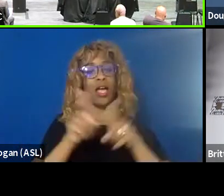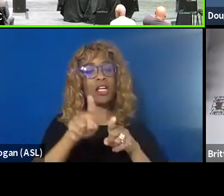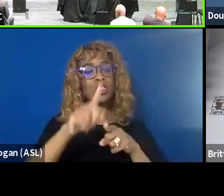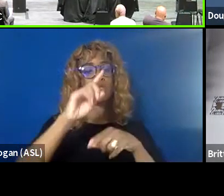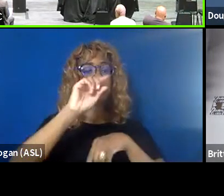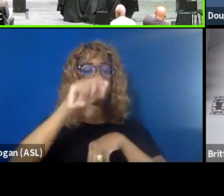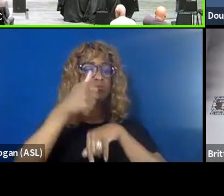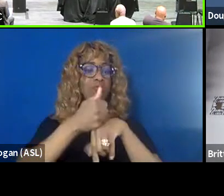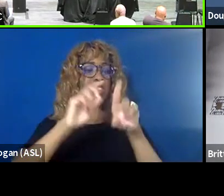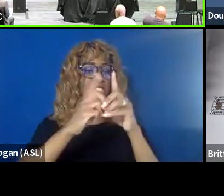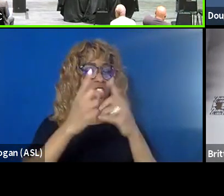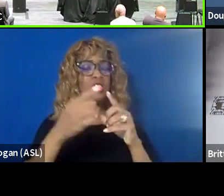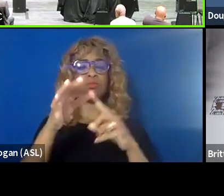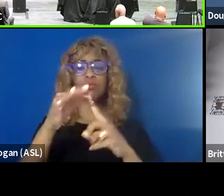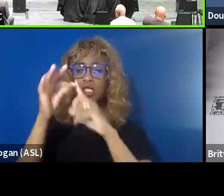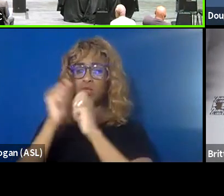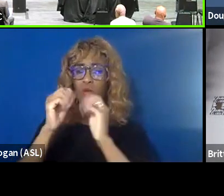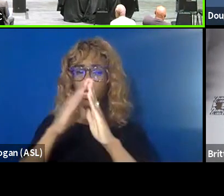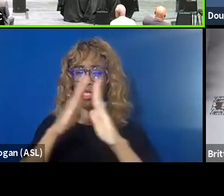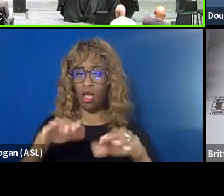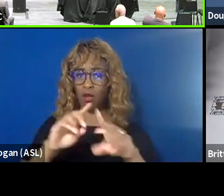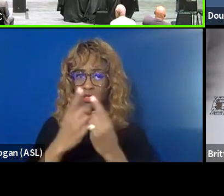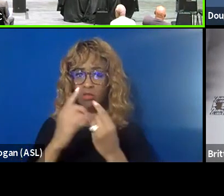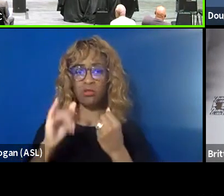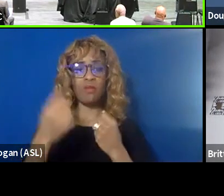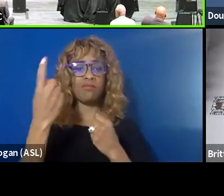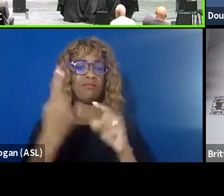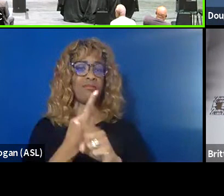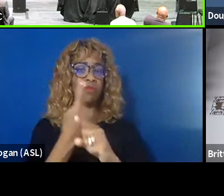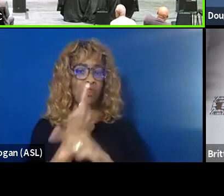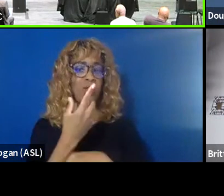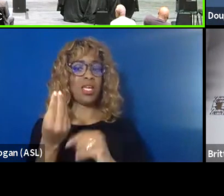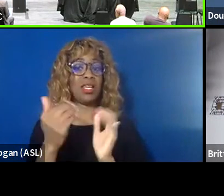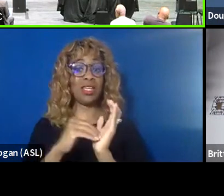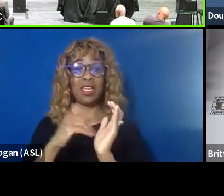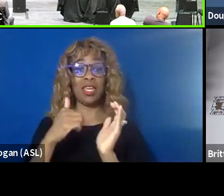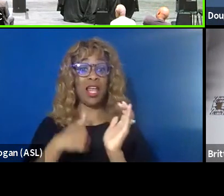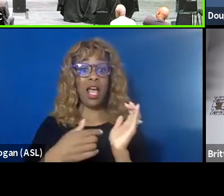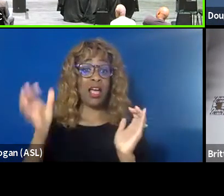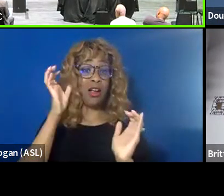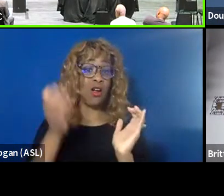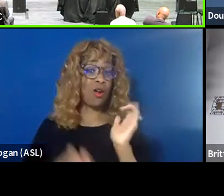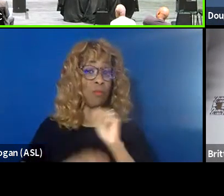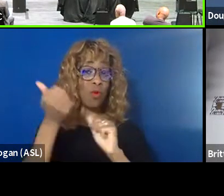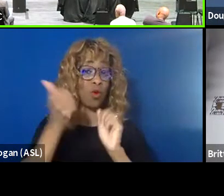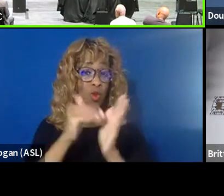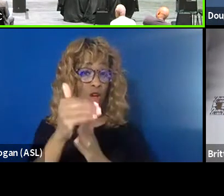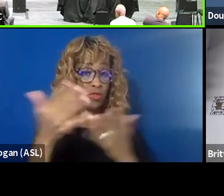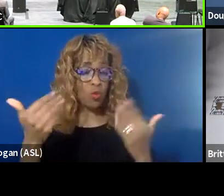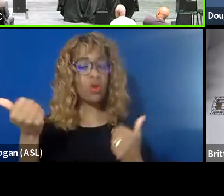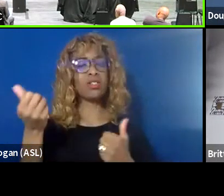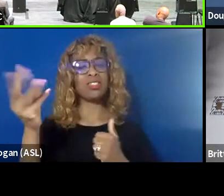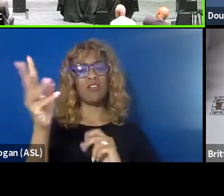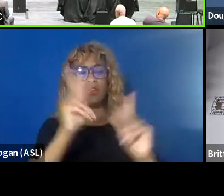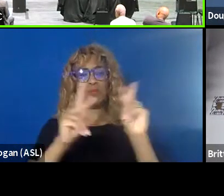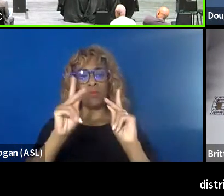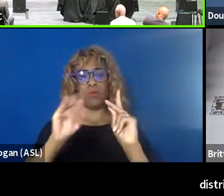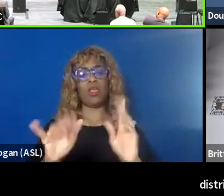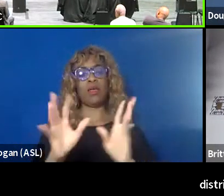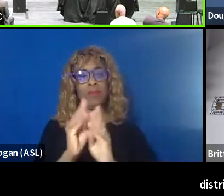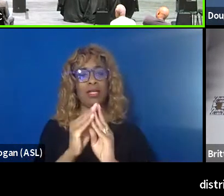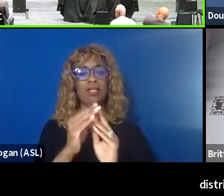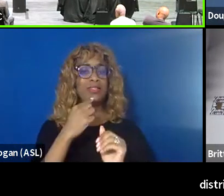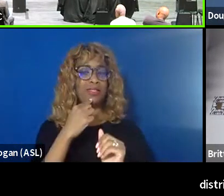in terms of a house district, I think that that would be something that's appropriate. And again, the theme that I heard in Muskegon was several people at that meeting